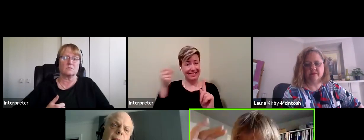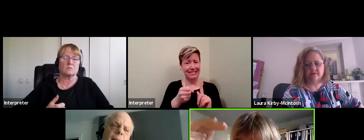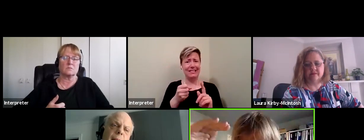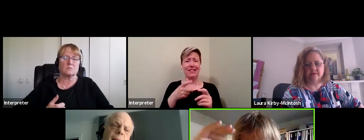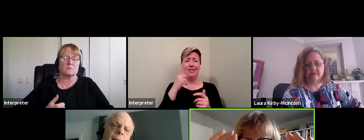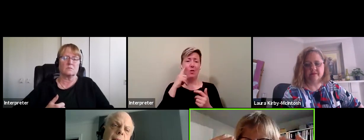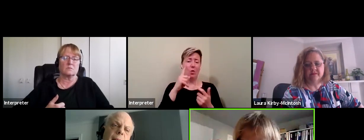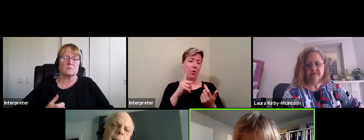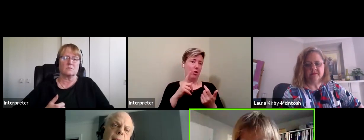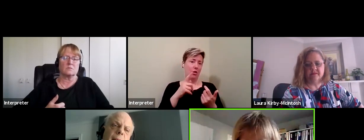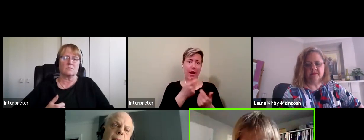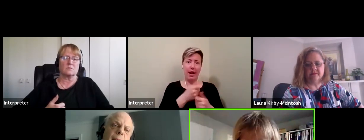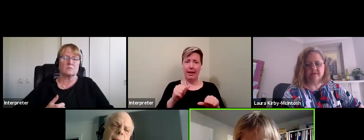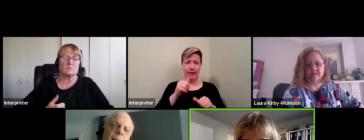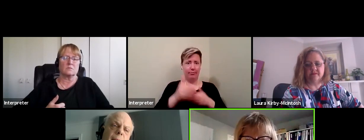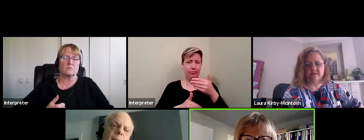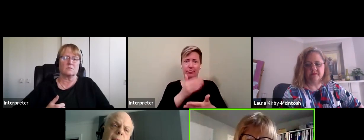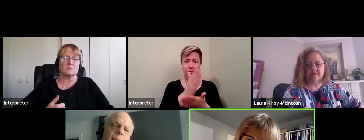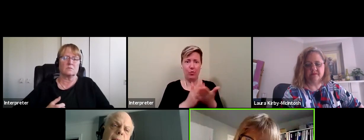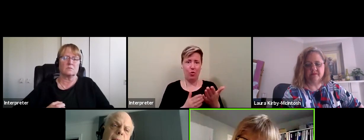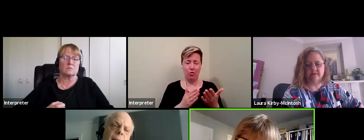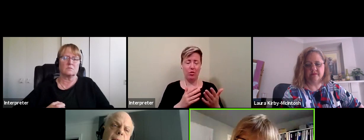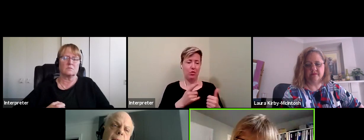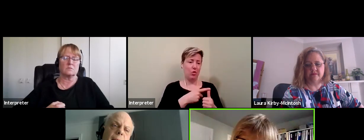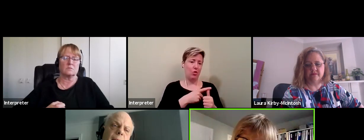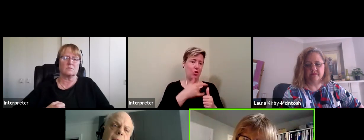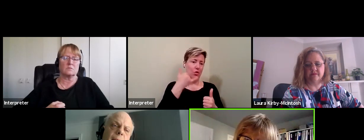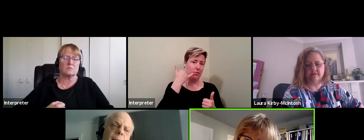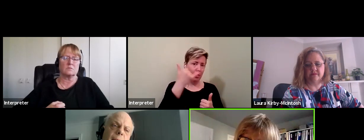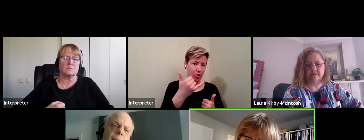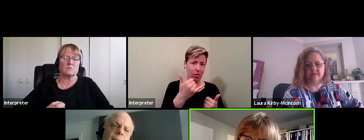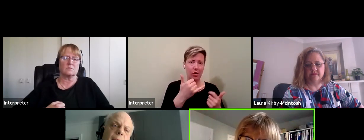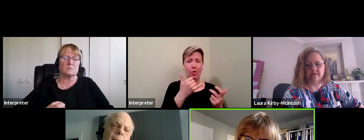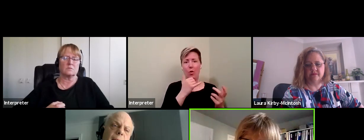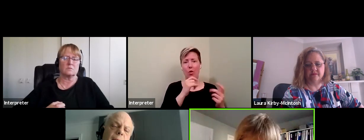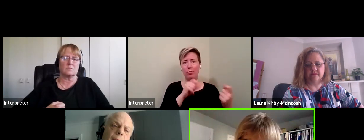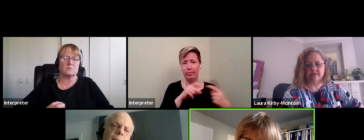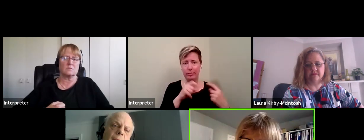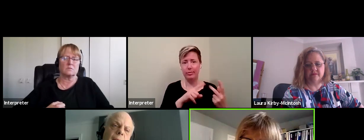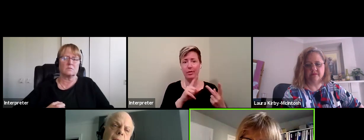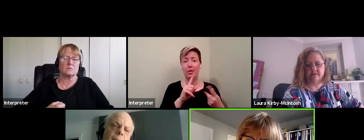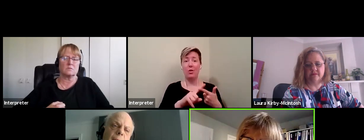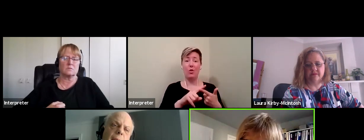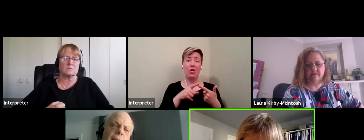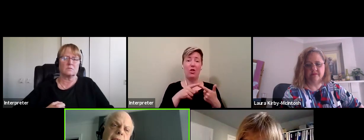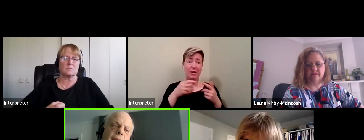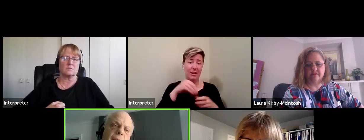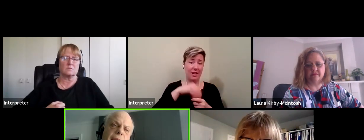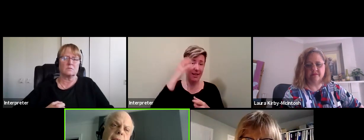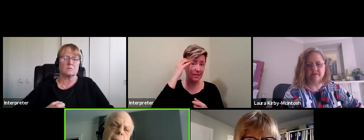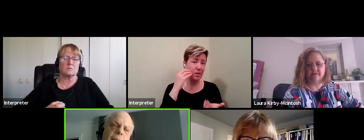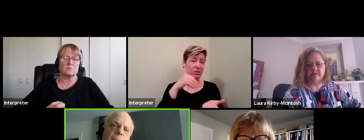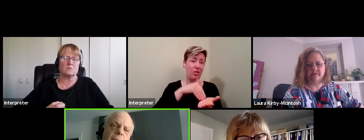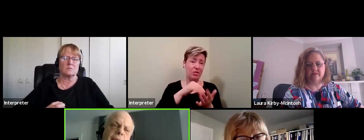the hotline, the triage level, and then I see them deployed where they're needed. When you say